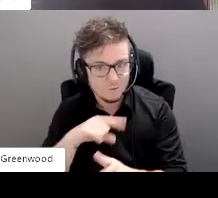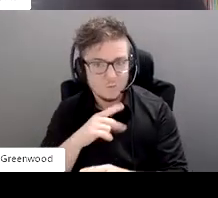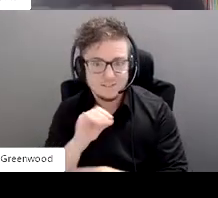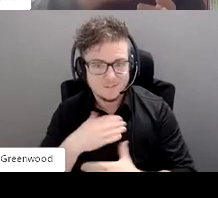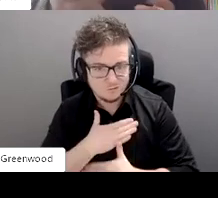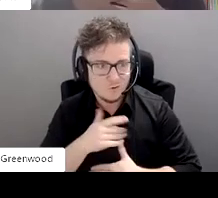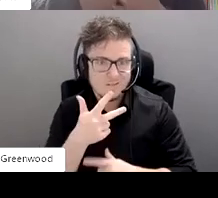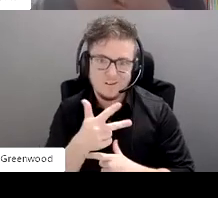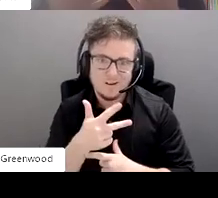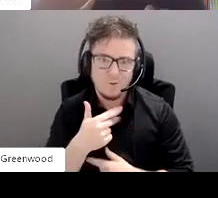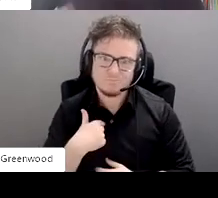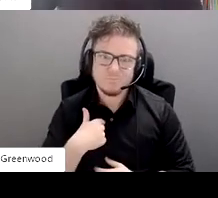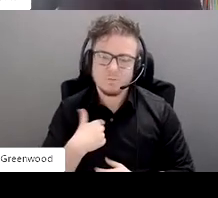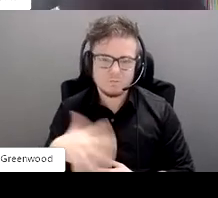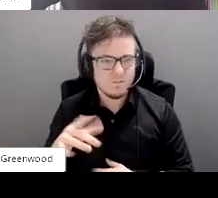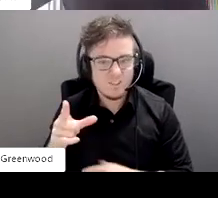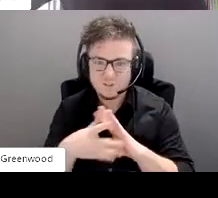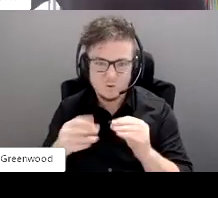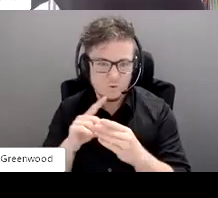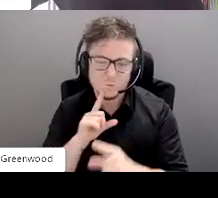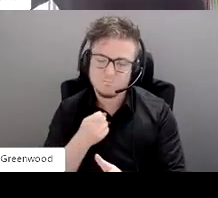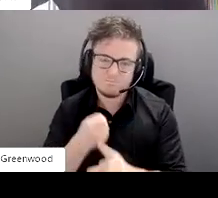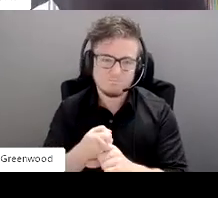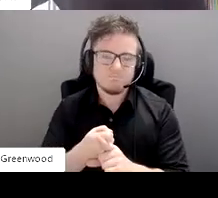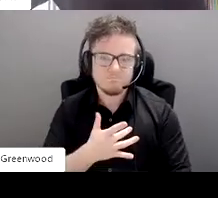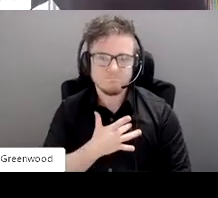video as much as I did, the stories are even more impactful.